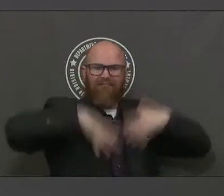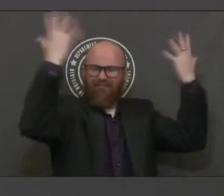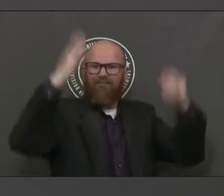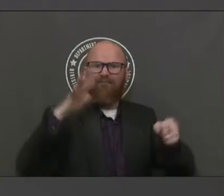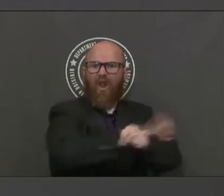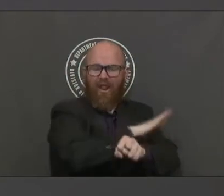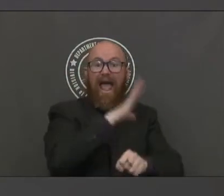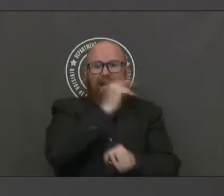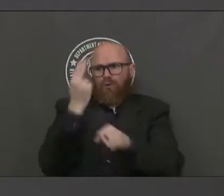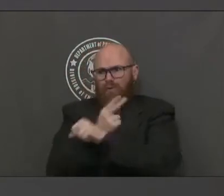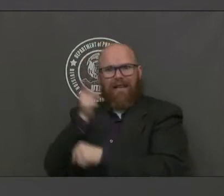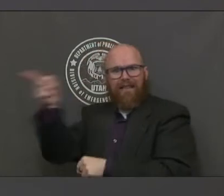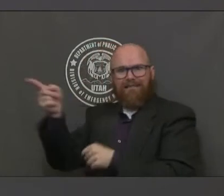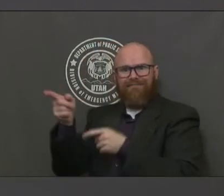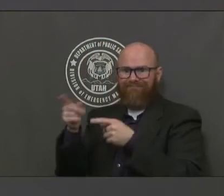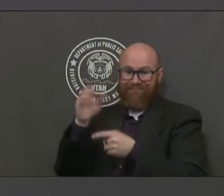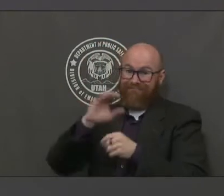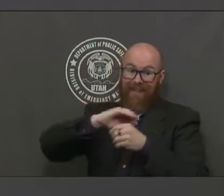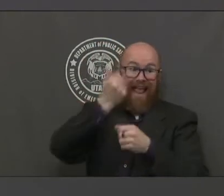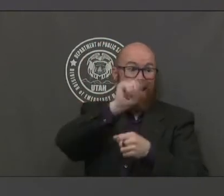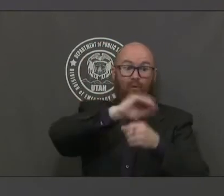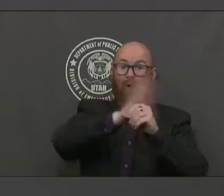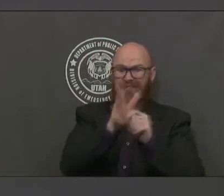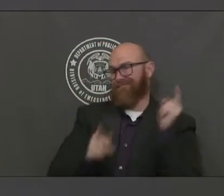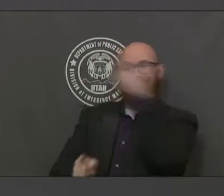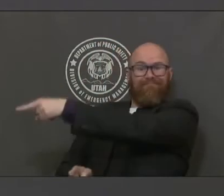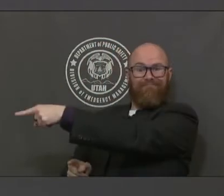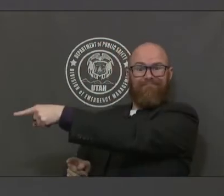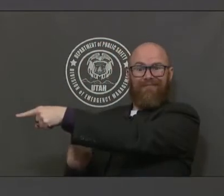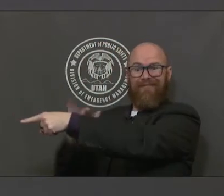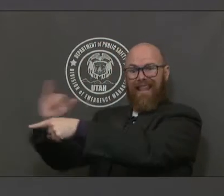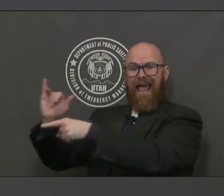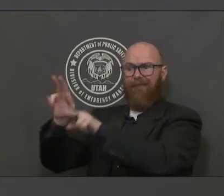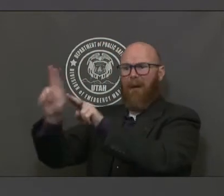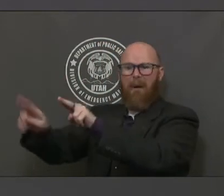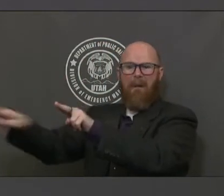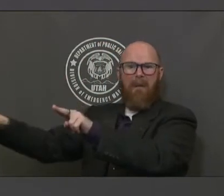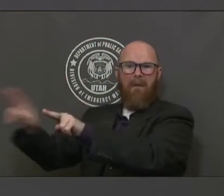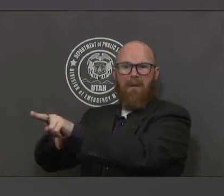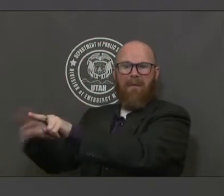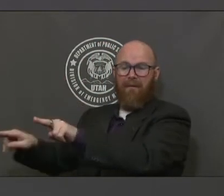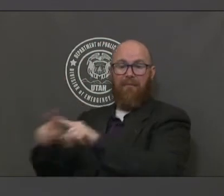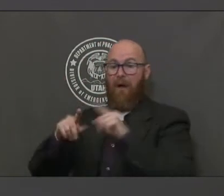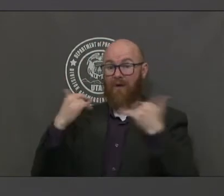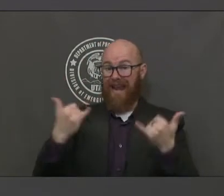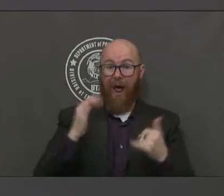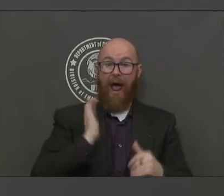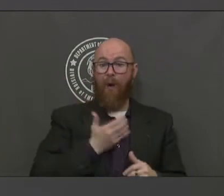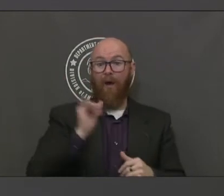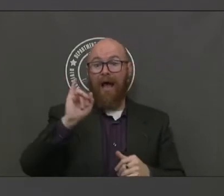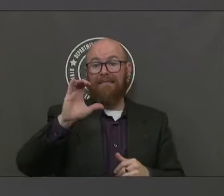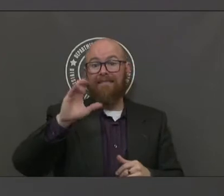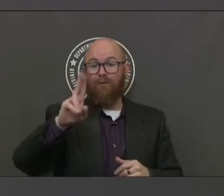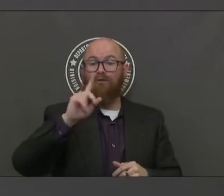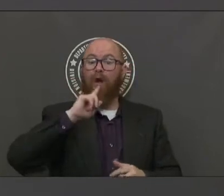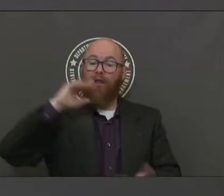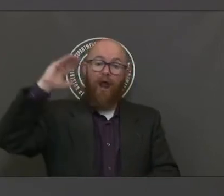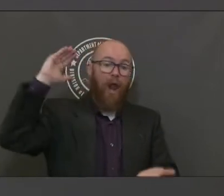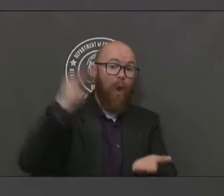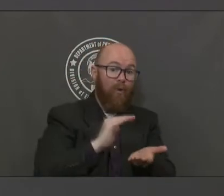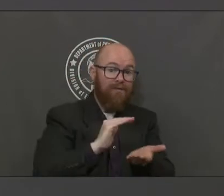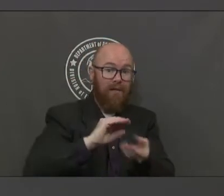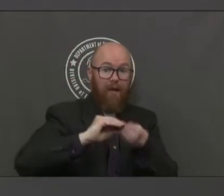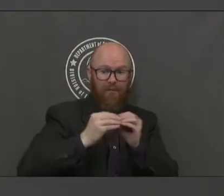And now it's a place where people are getting vaccines. And our ICUs are at the lowest, the